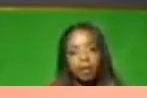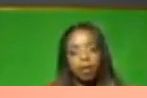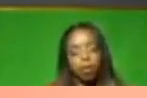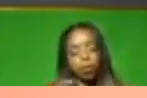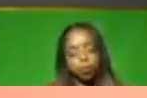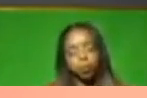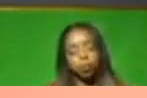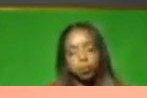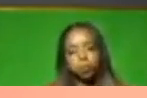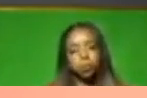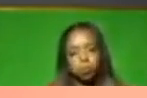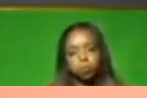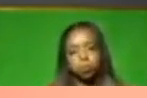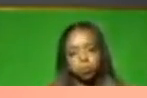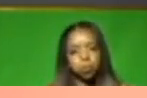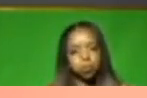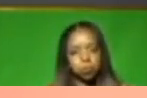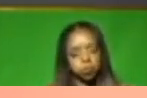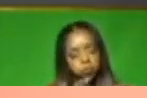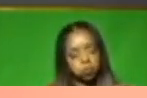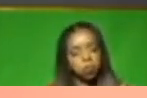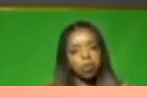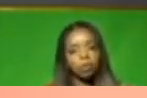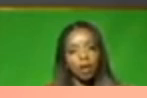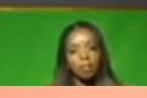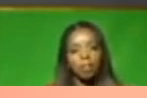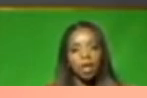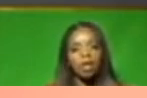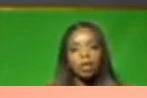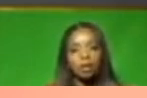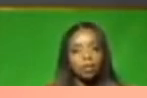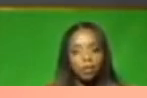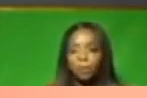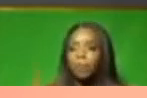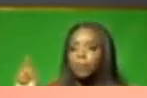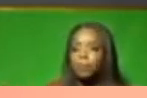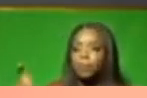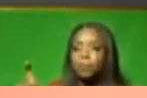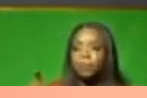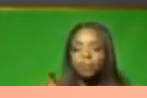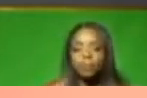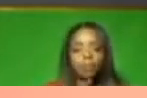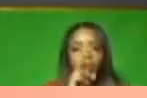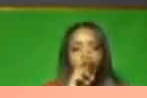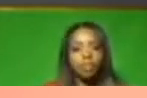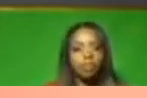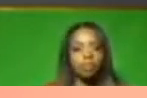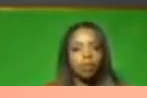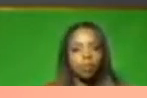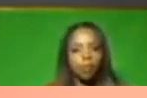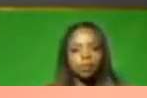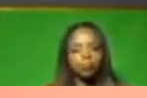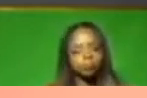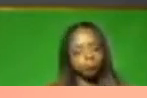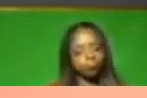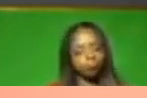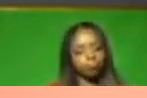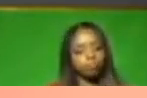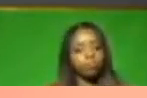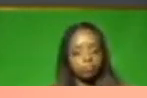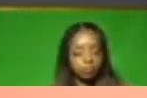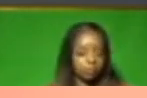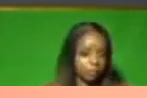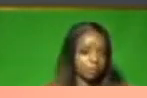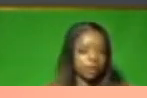cross-cutting exercise that requires a coordinated and integrated approach.